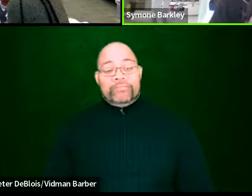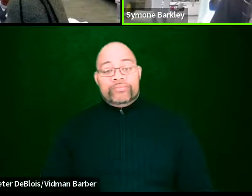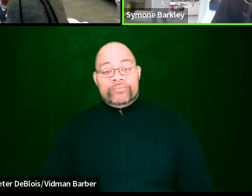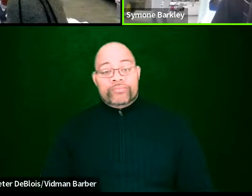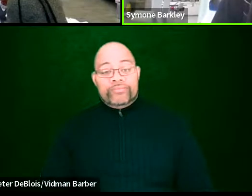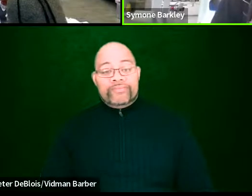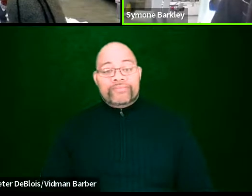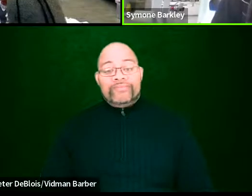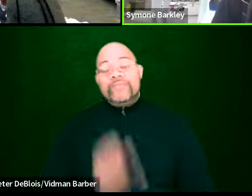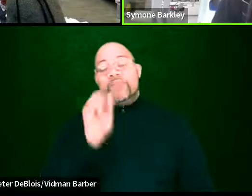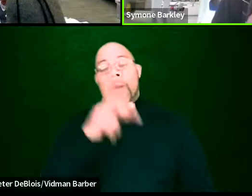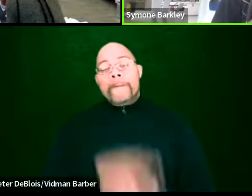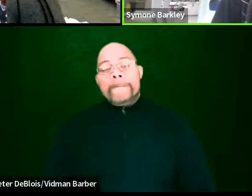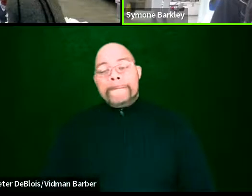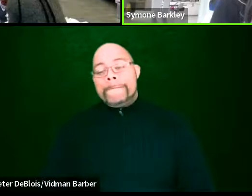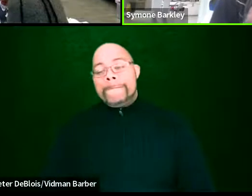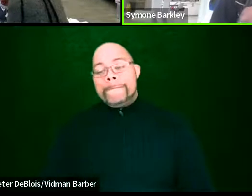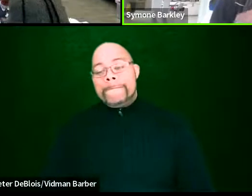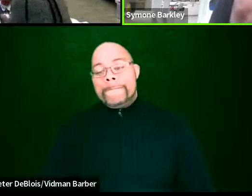Okay.